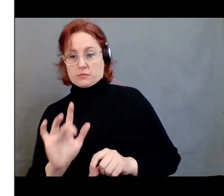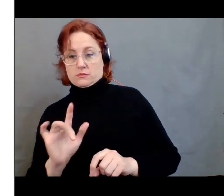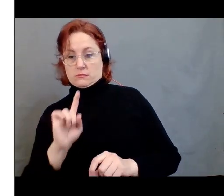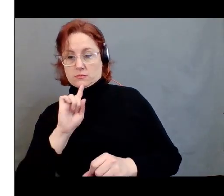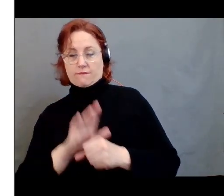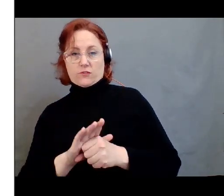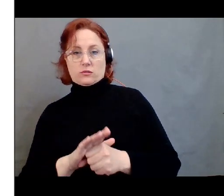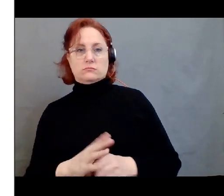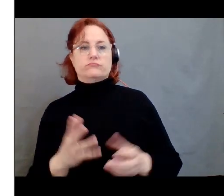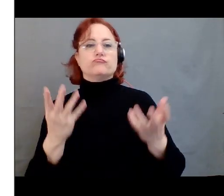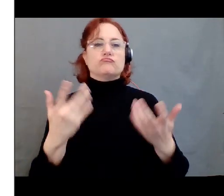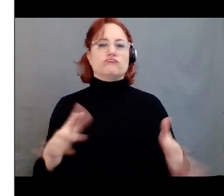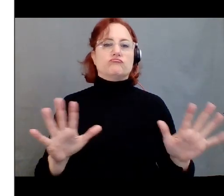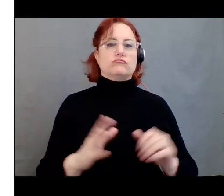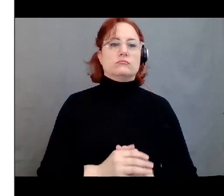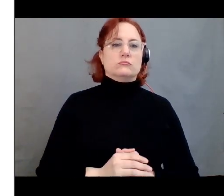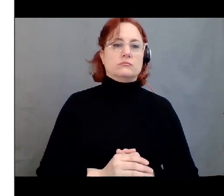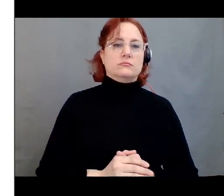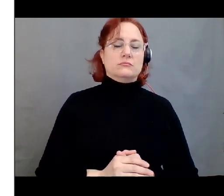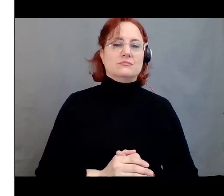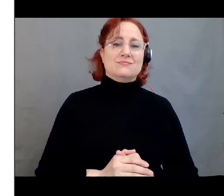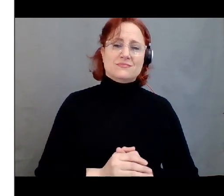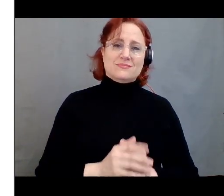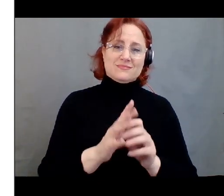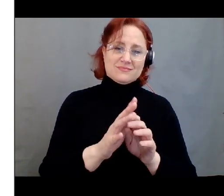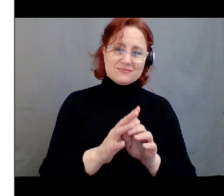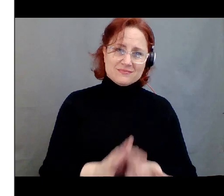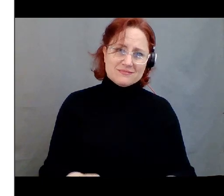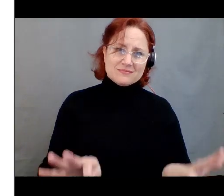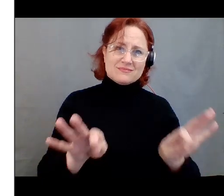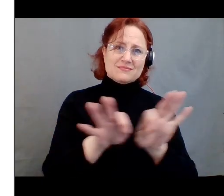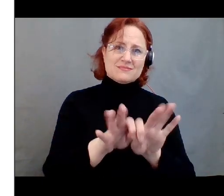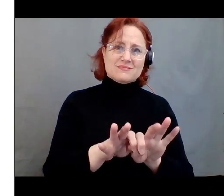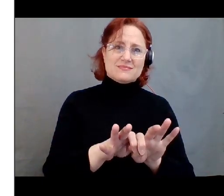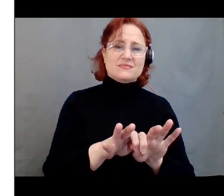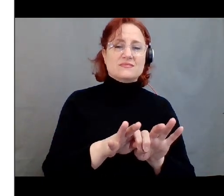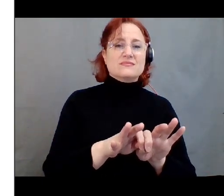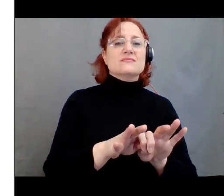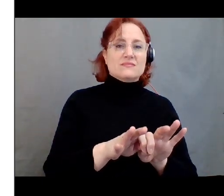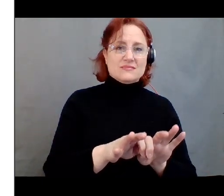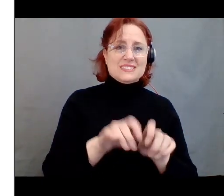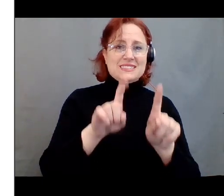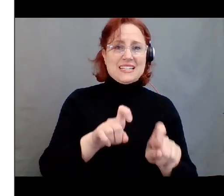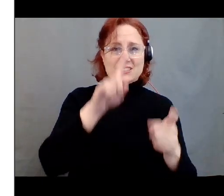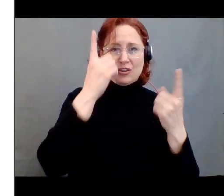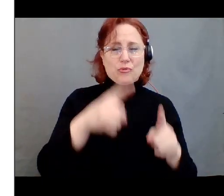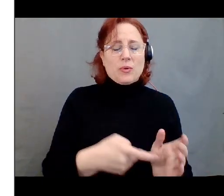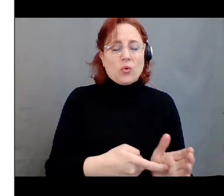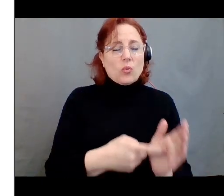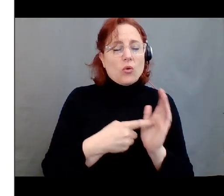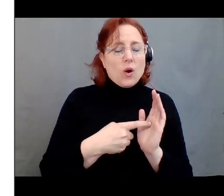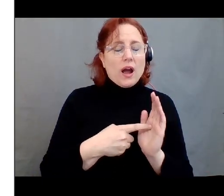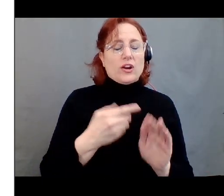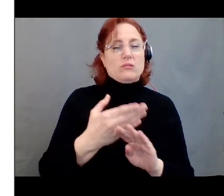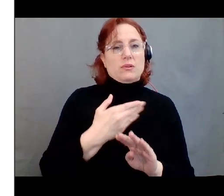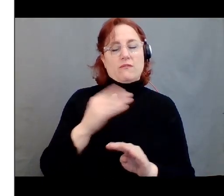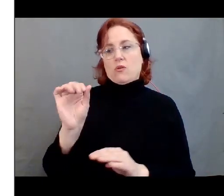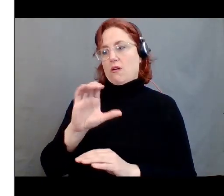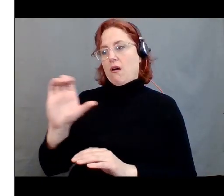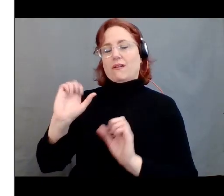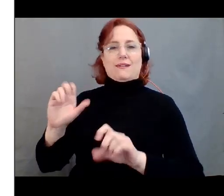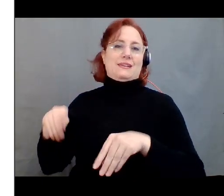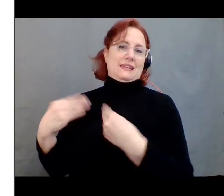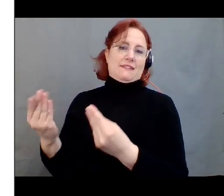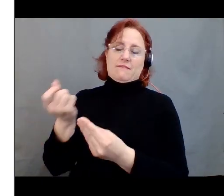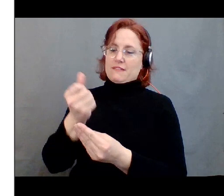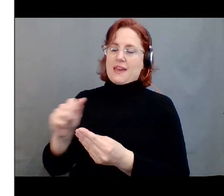is needed. Again, for exams and quizzes administered in the ARC Testing Center, completion of the testing agreement